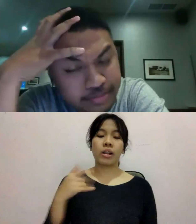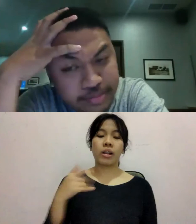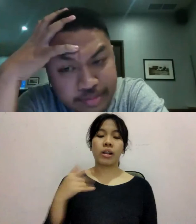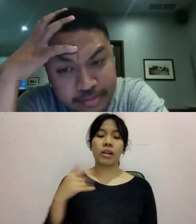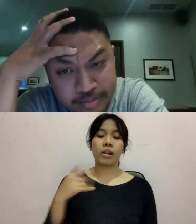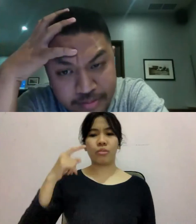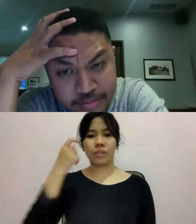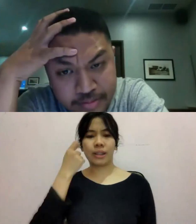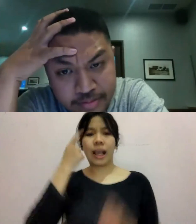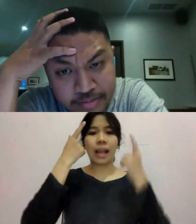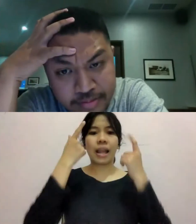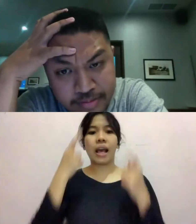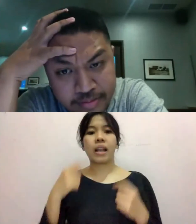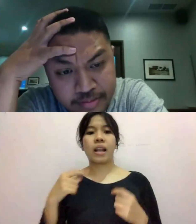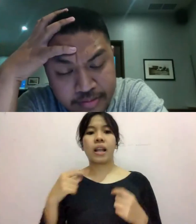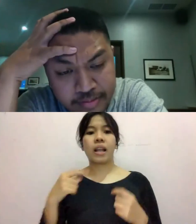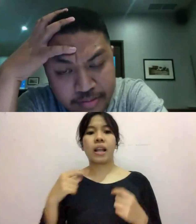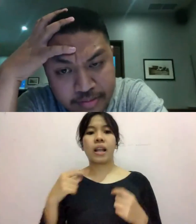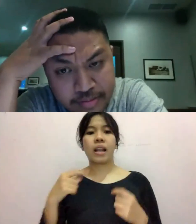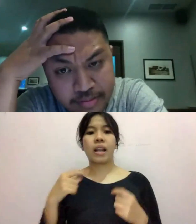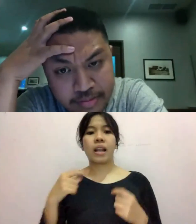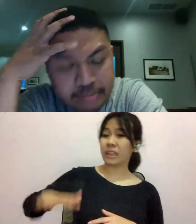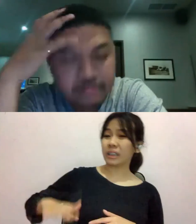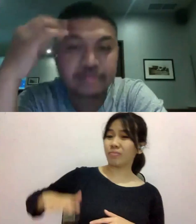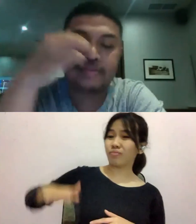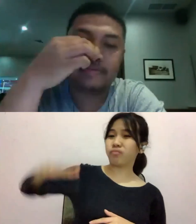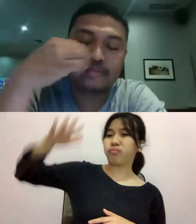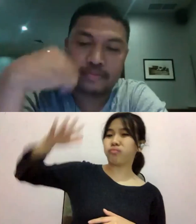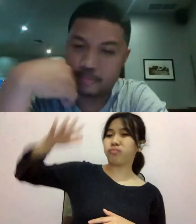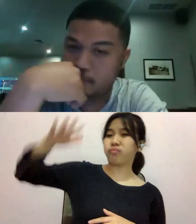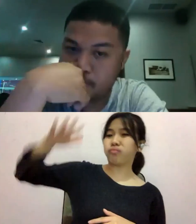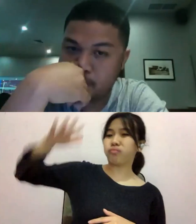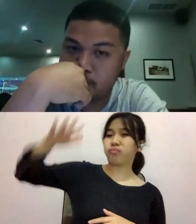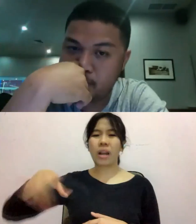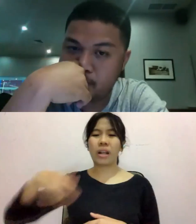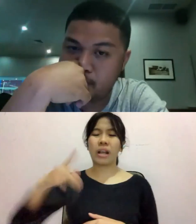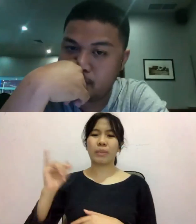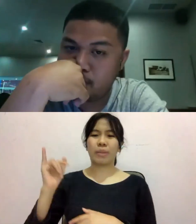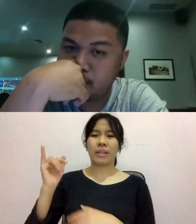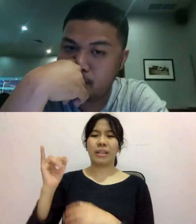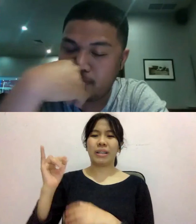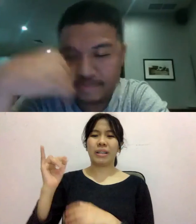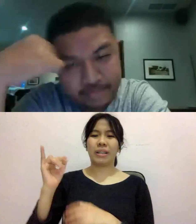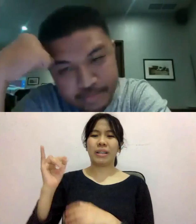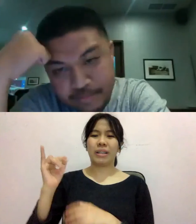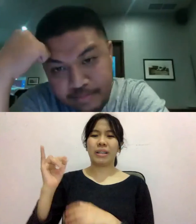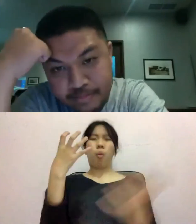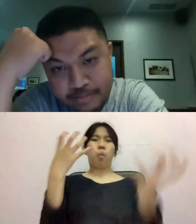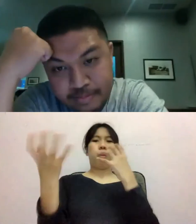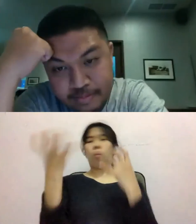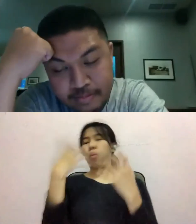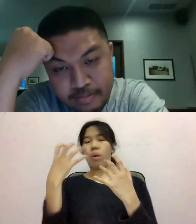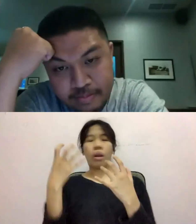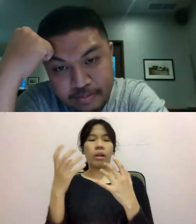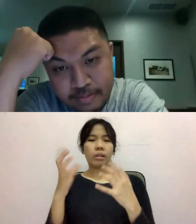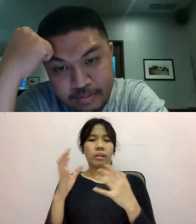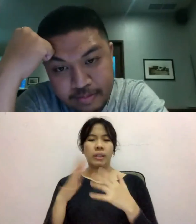of abusive and narcissistic family environment. That's why it's for some people, the